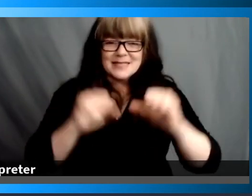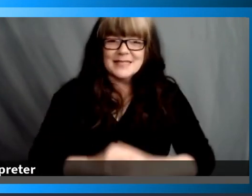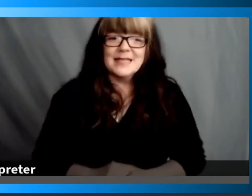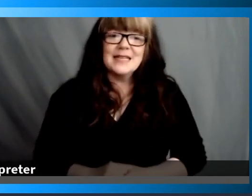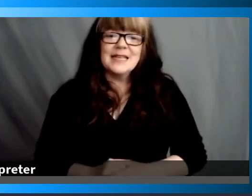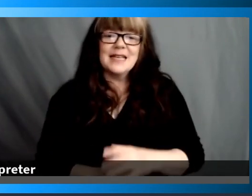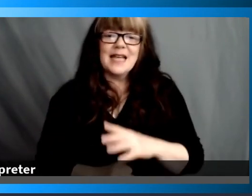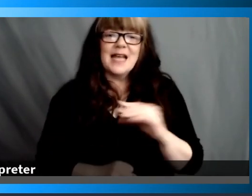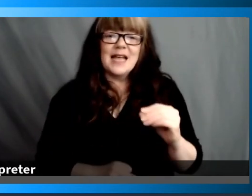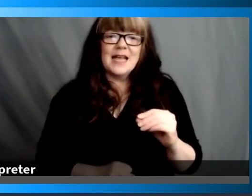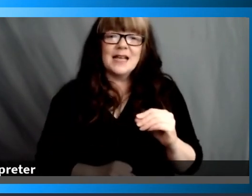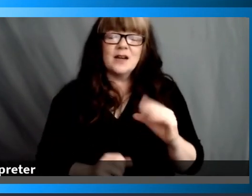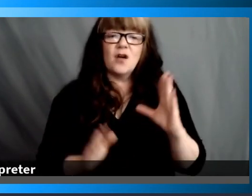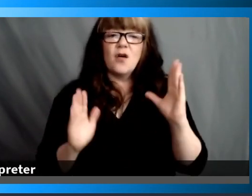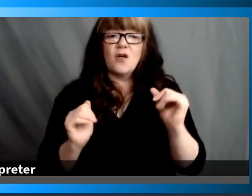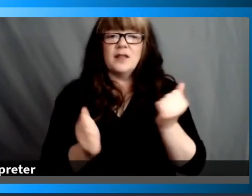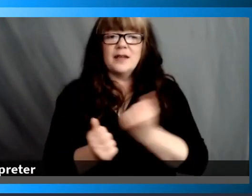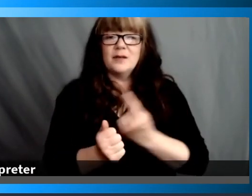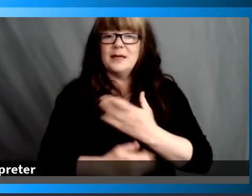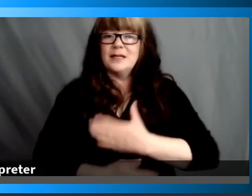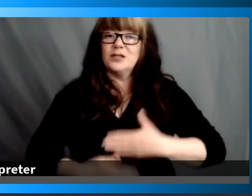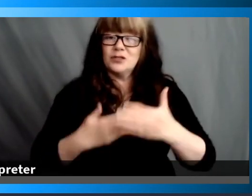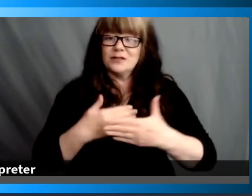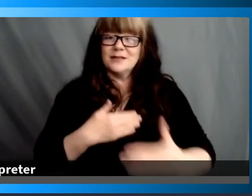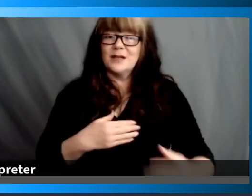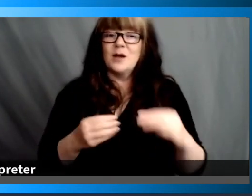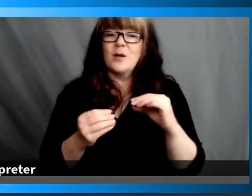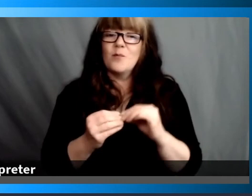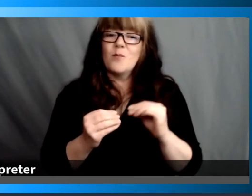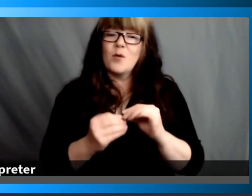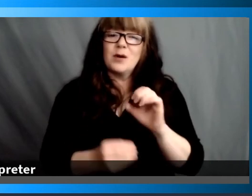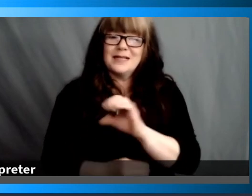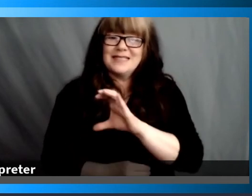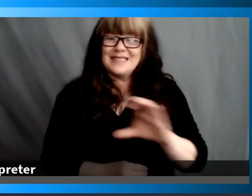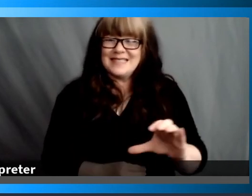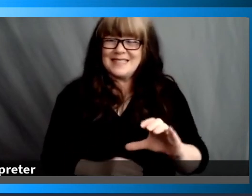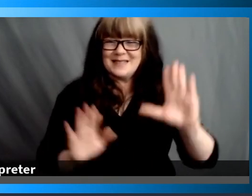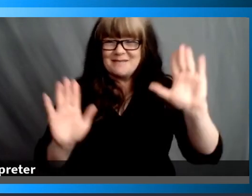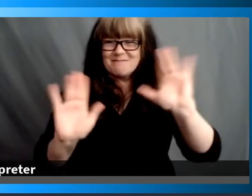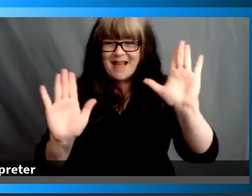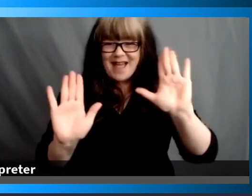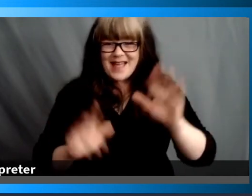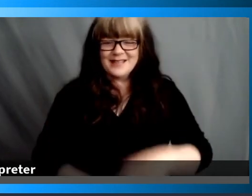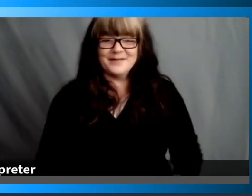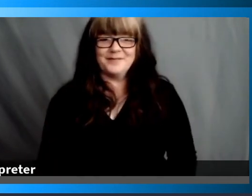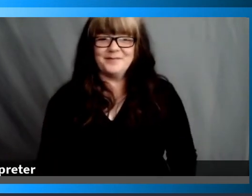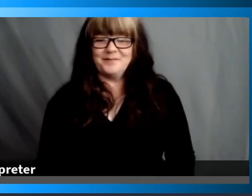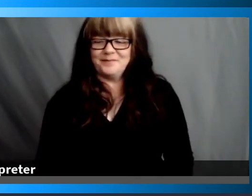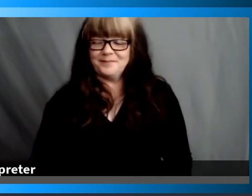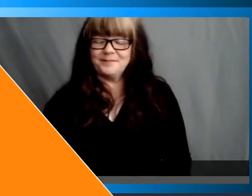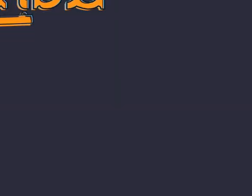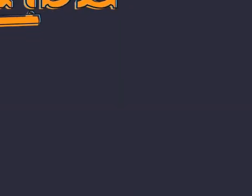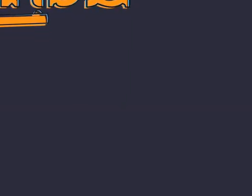Thank you. I hope everybody enjoys more Earp CurseCon to come. Bye. Bye. Bye.